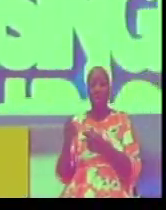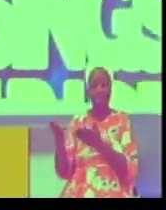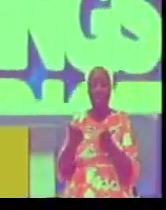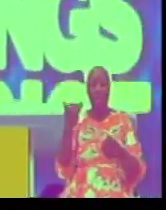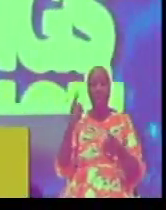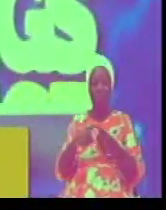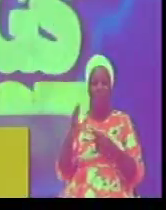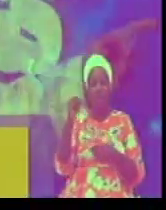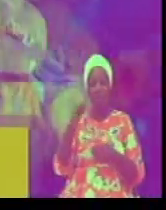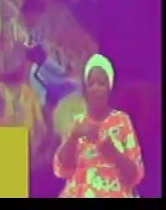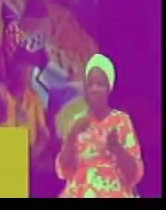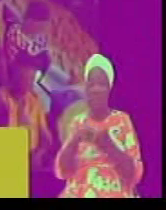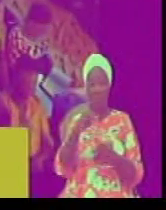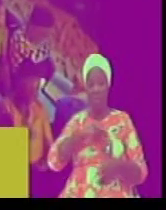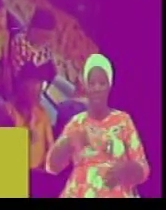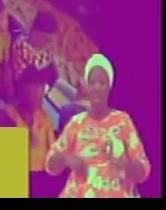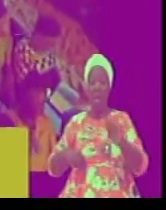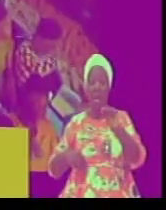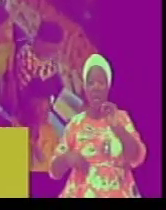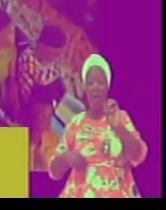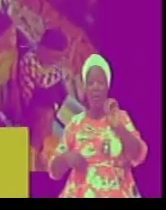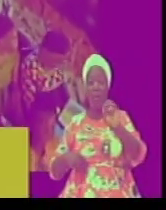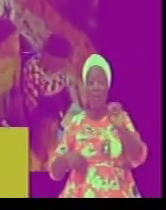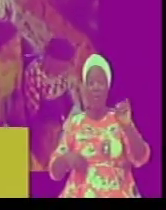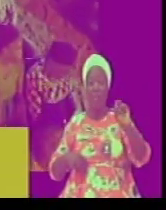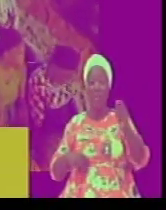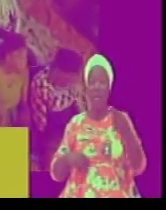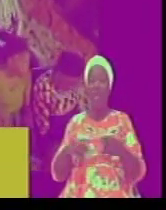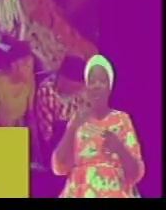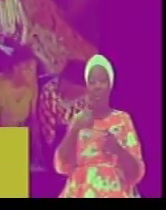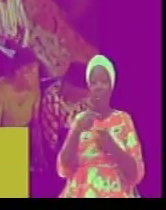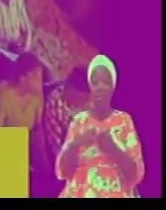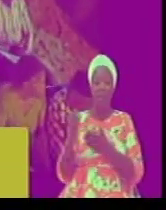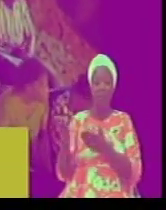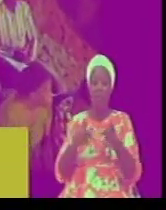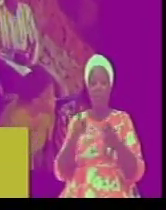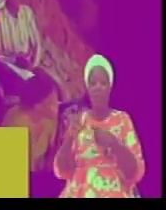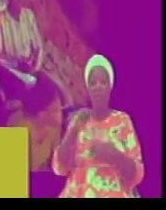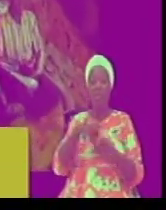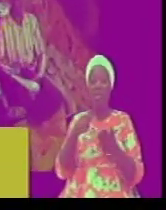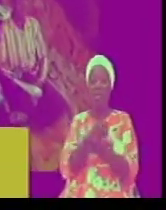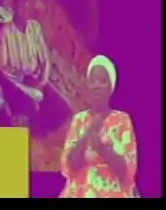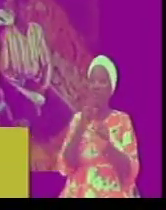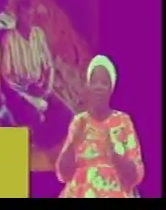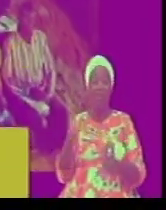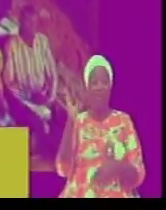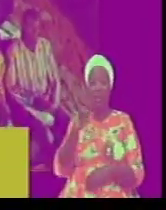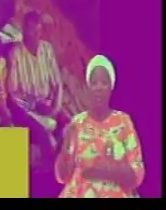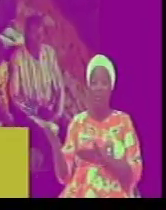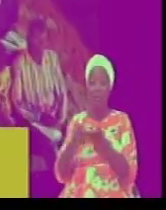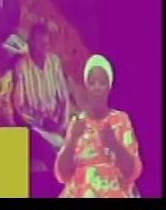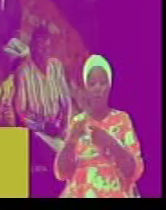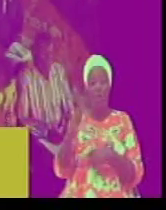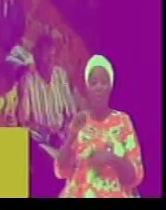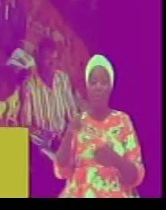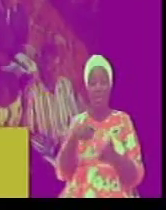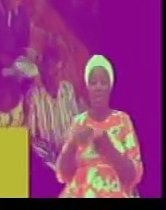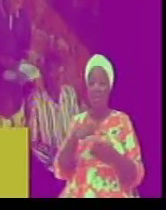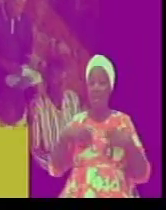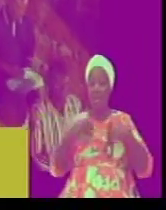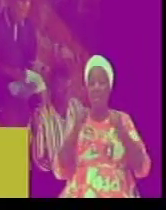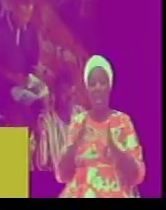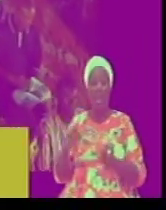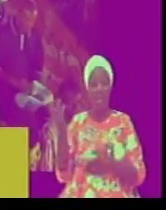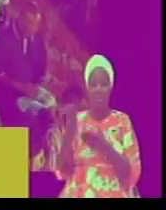come, he brought unto him this Messiah. He brought unto him the Savior. He